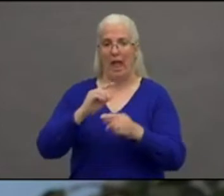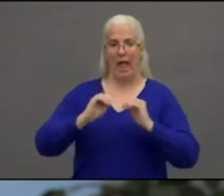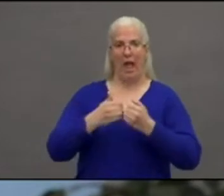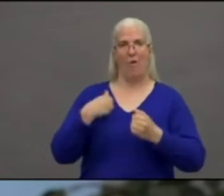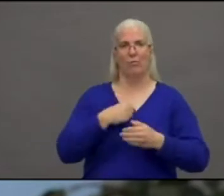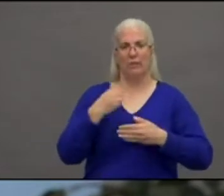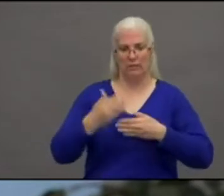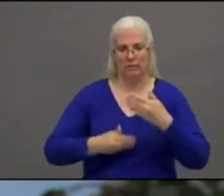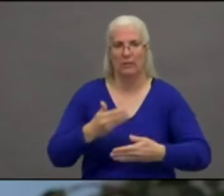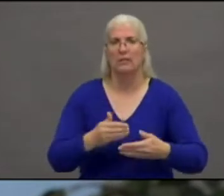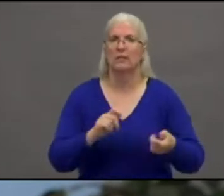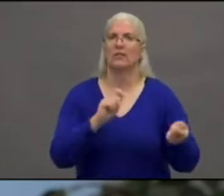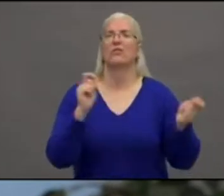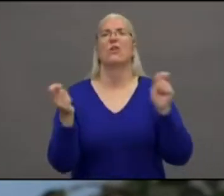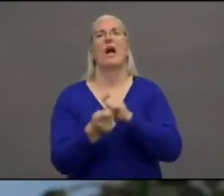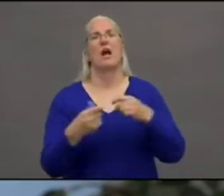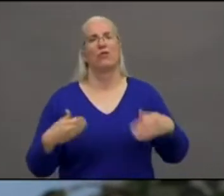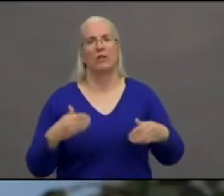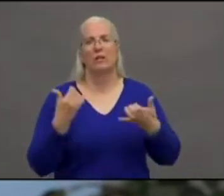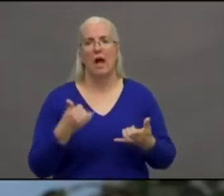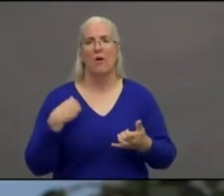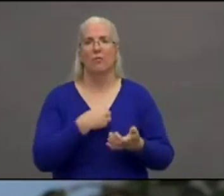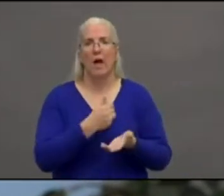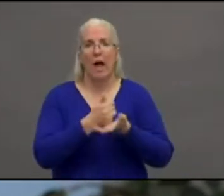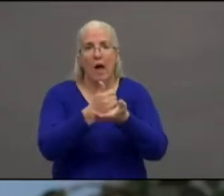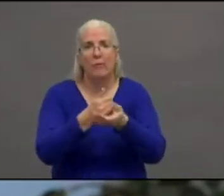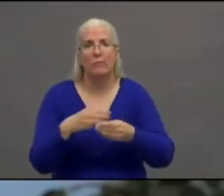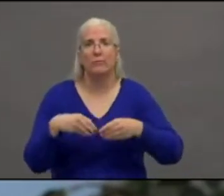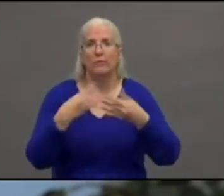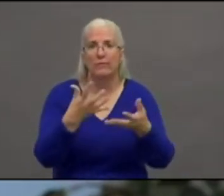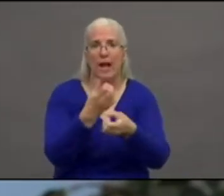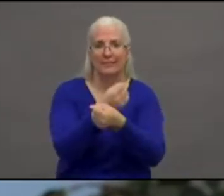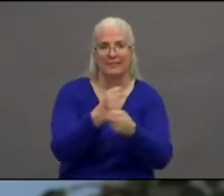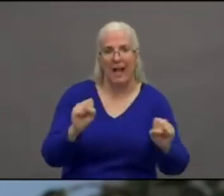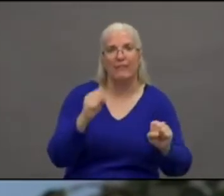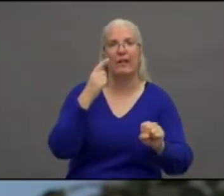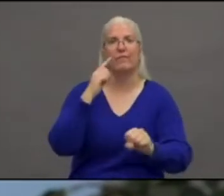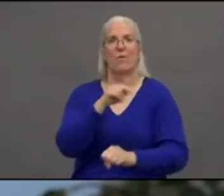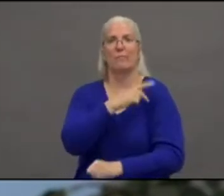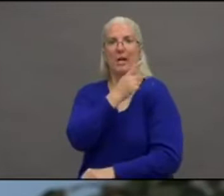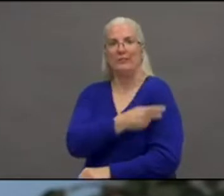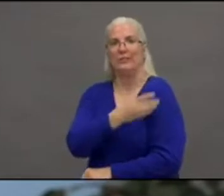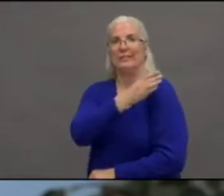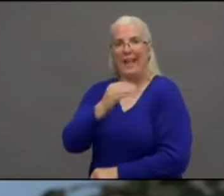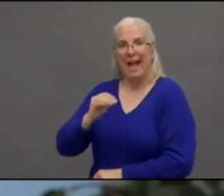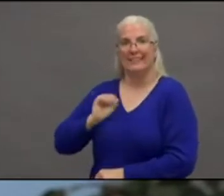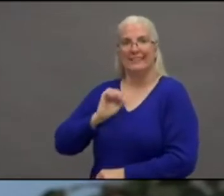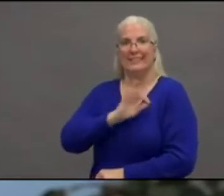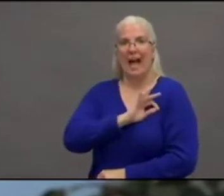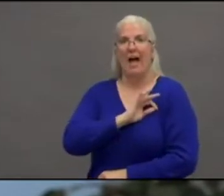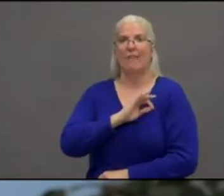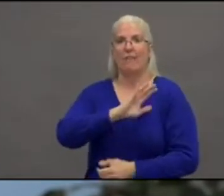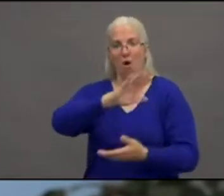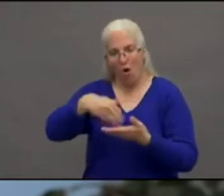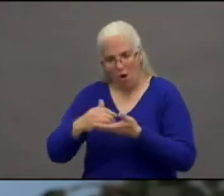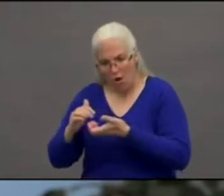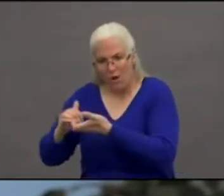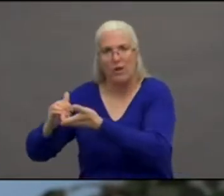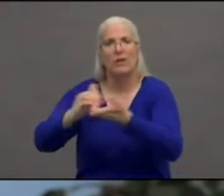to help provide safety measures for the patients and also the staff. We're all in this together, as you mentioned.